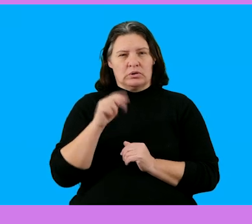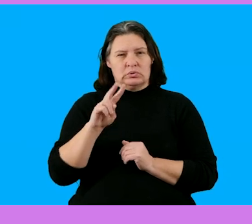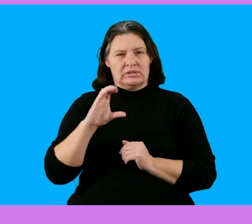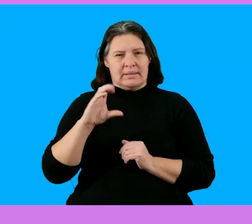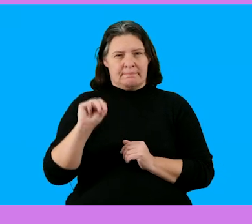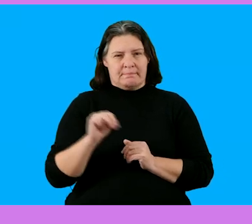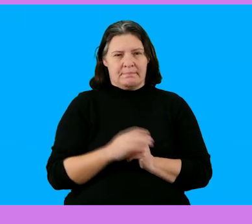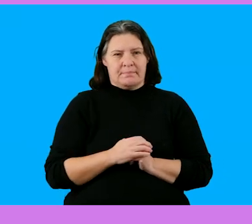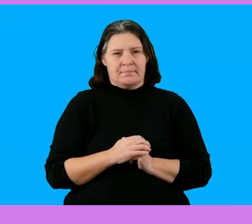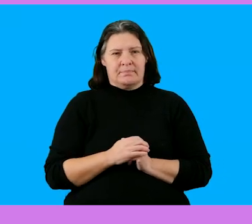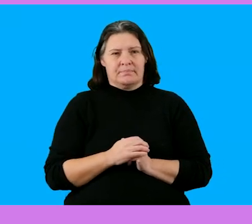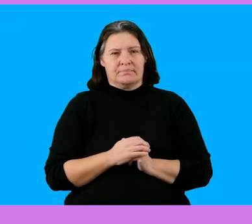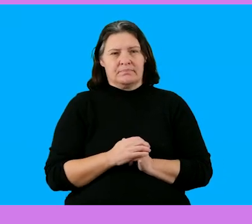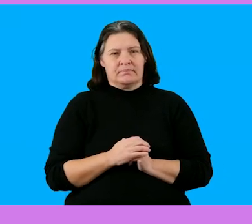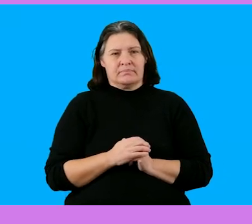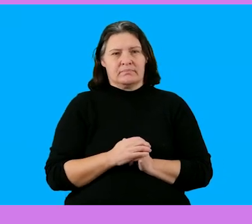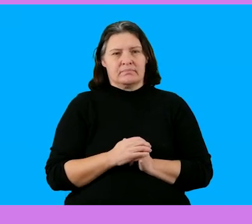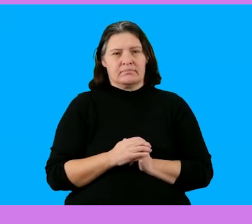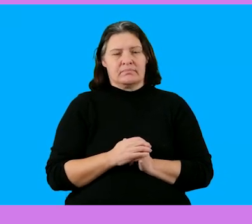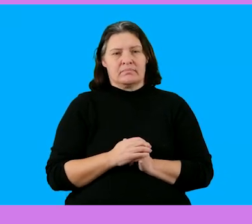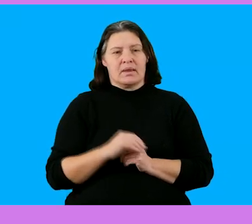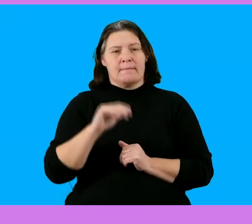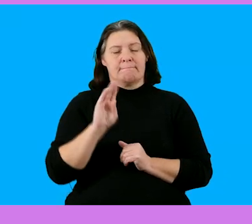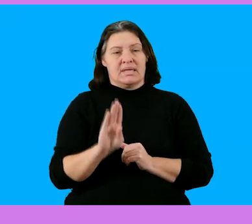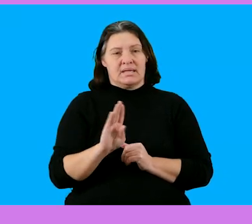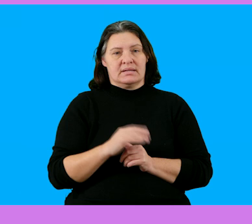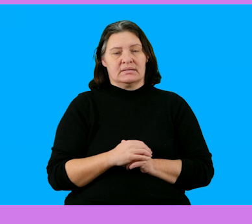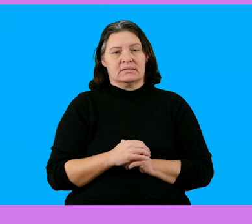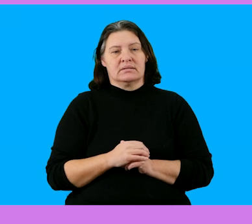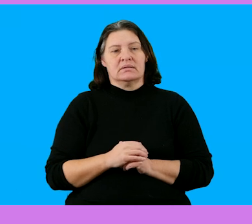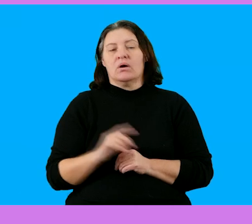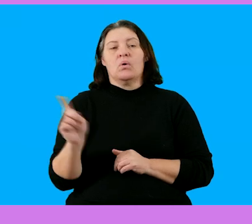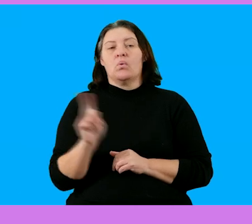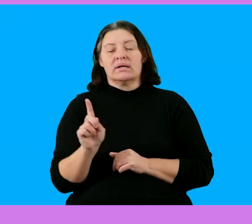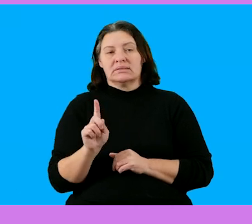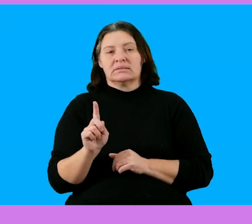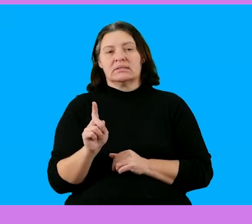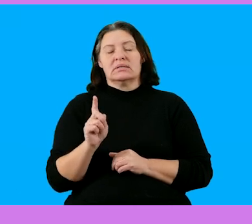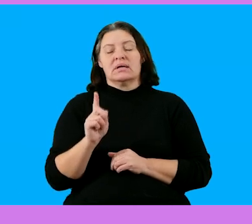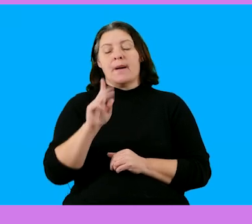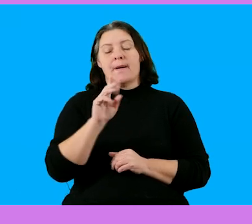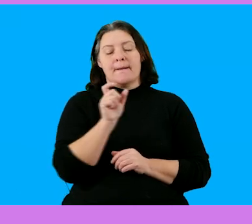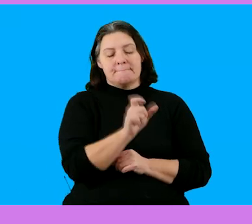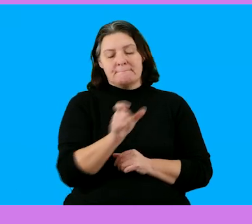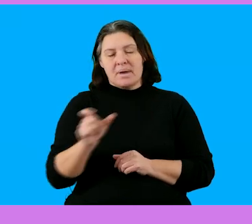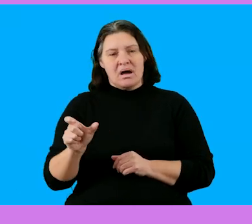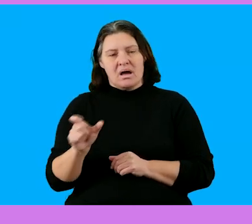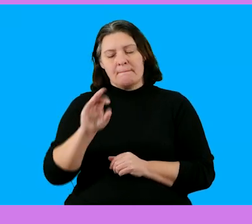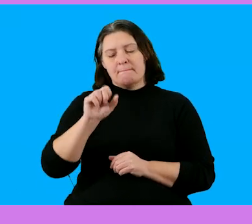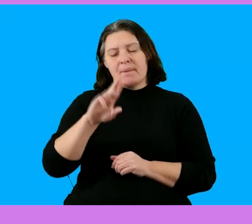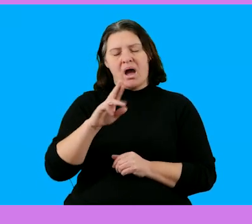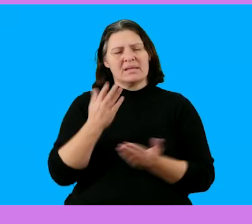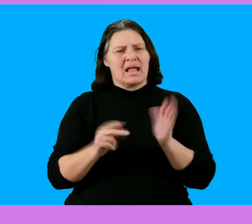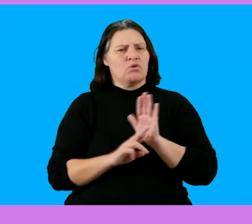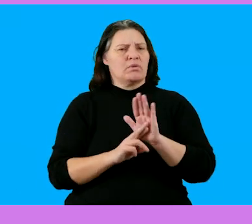11.2 centimeters. All right, so next question, number B. What does the bar scale represent?